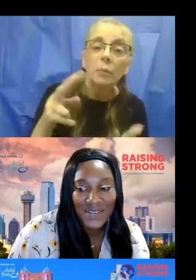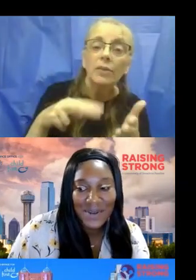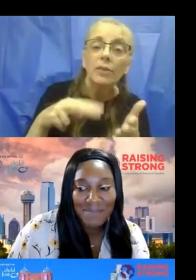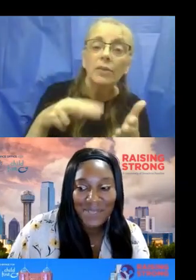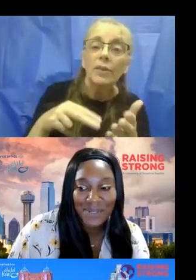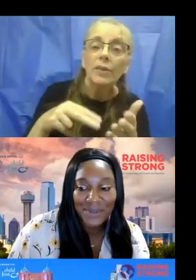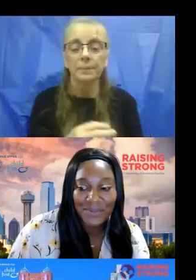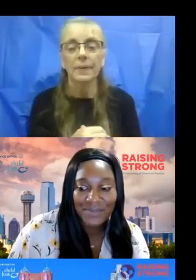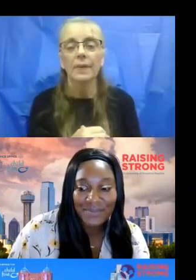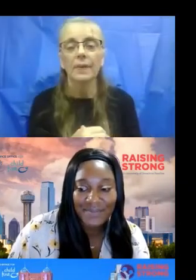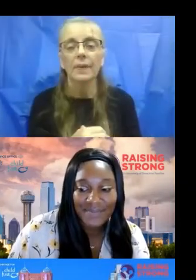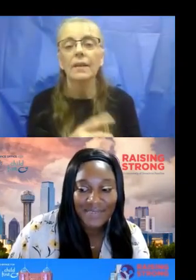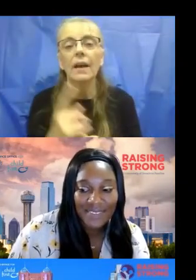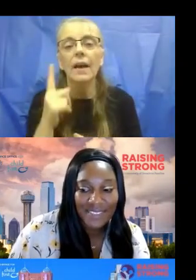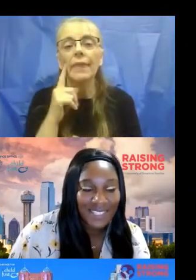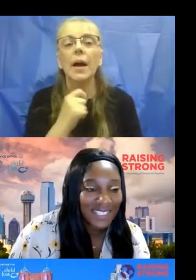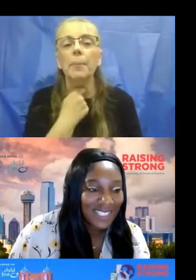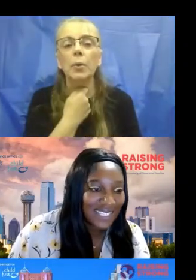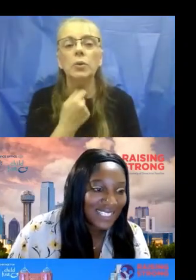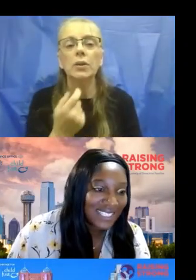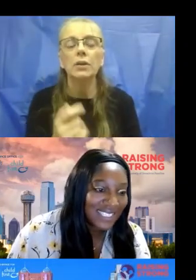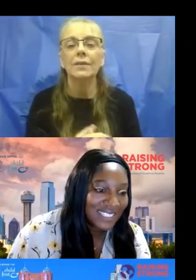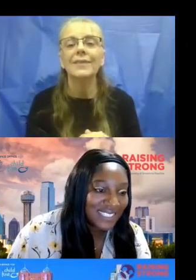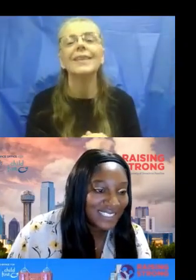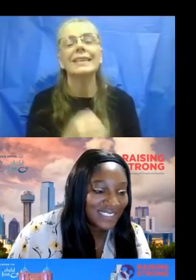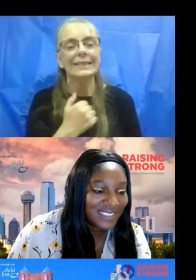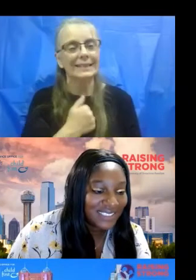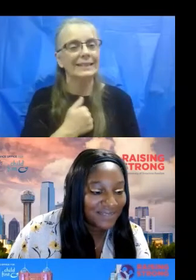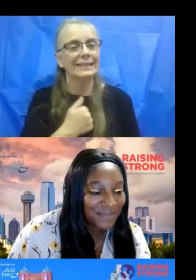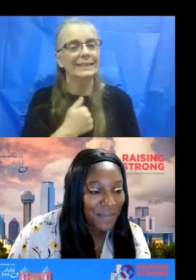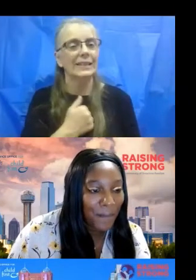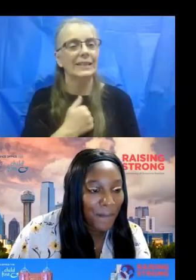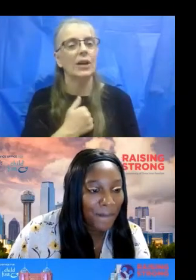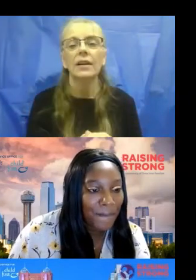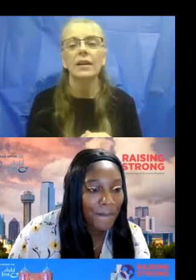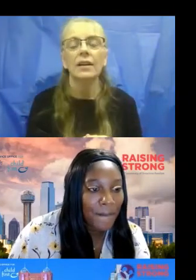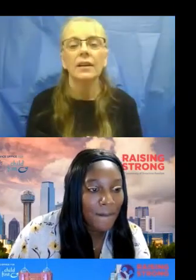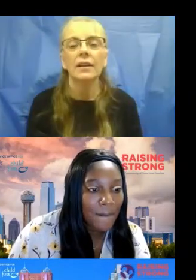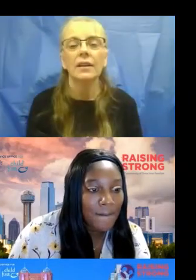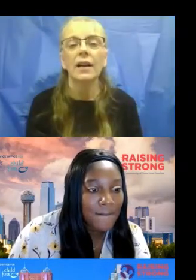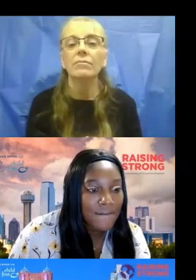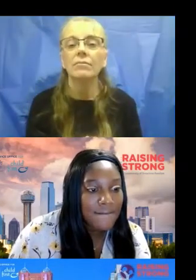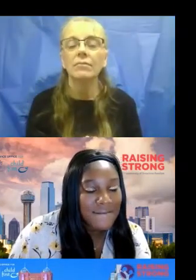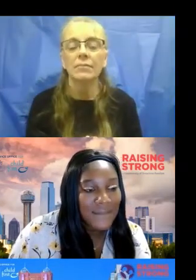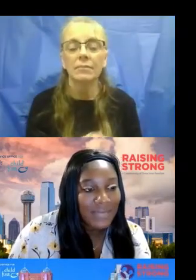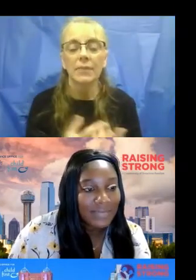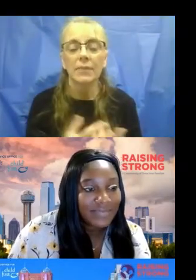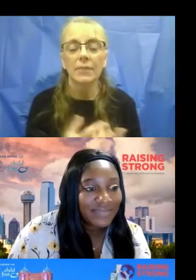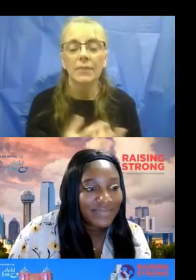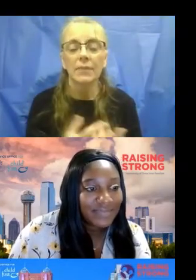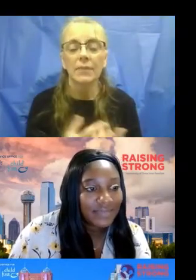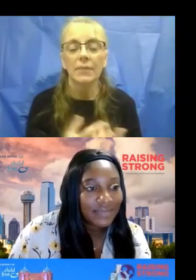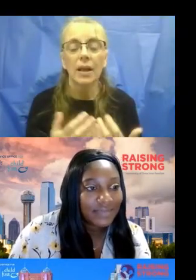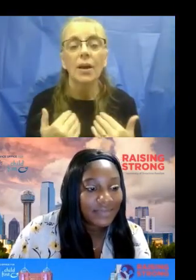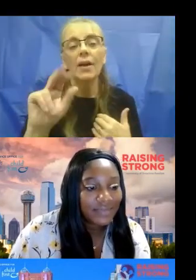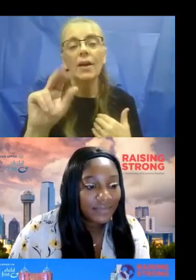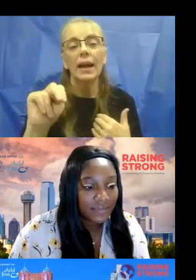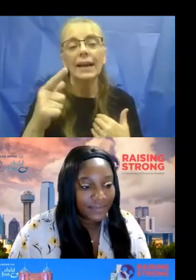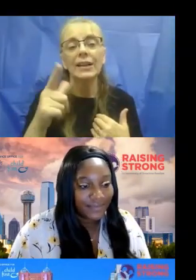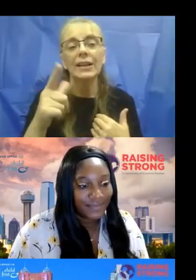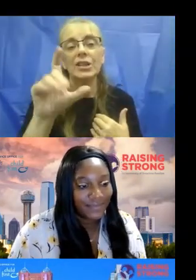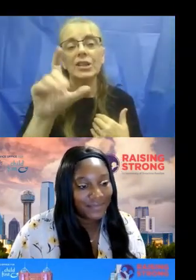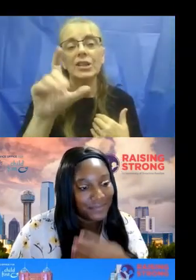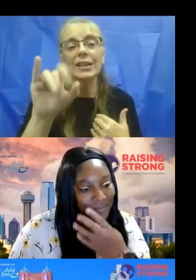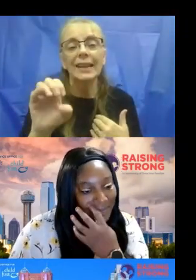I think you're on mute. Yes, sorry, I'm back. So we have Angeli, Kristen, help me